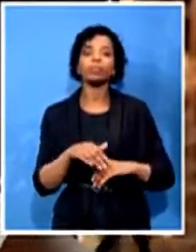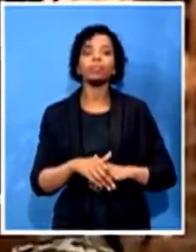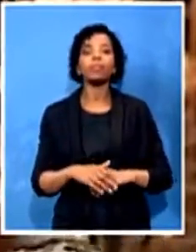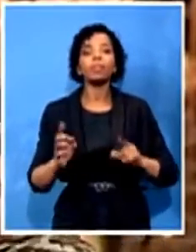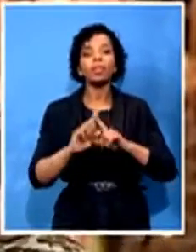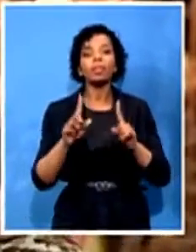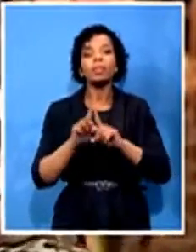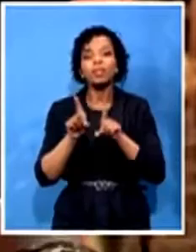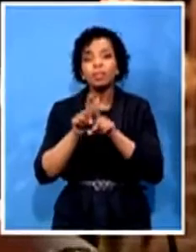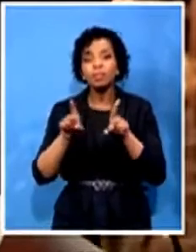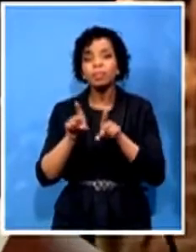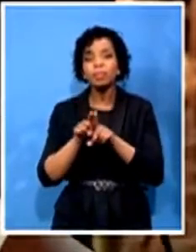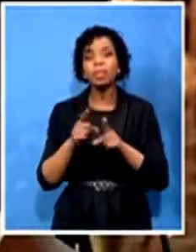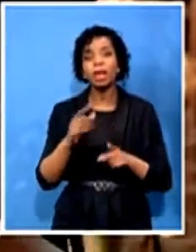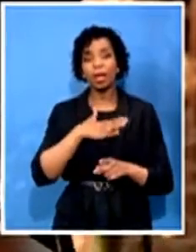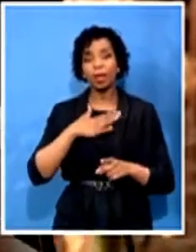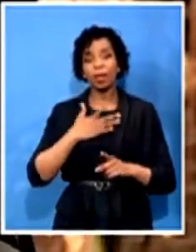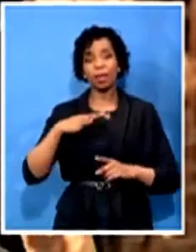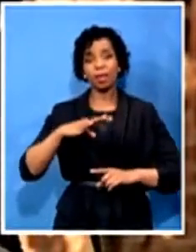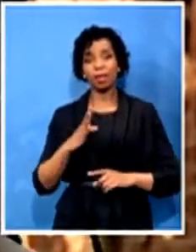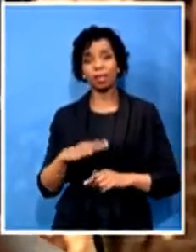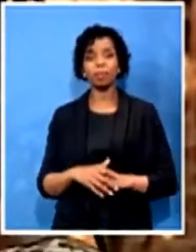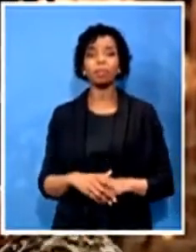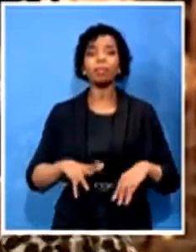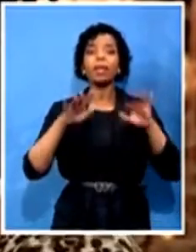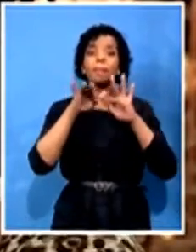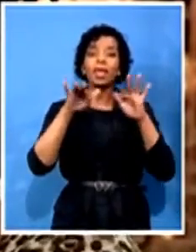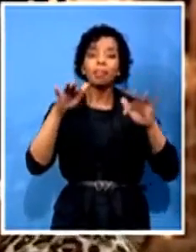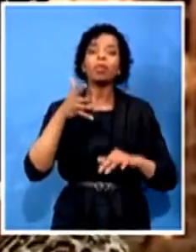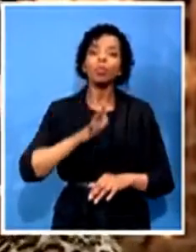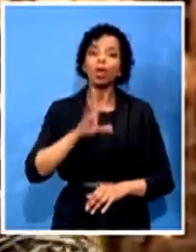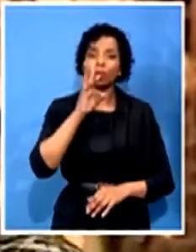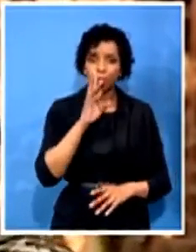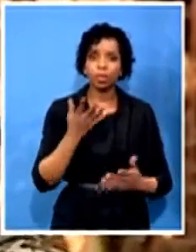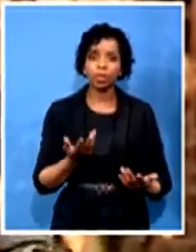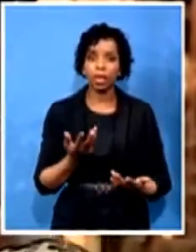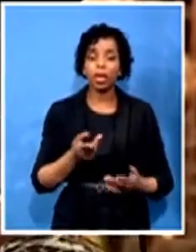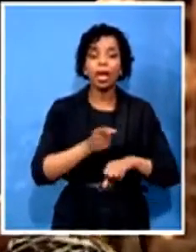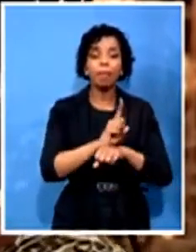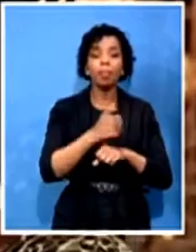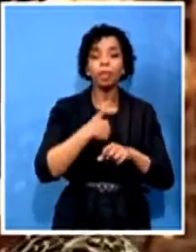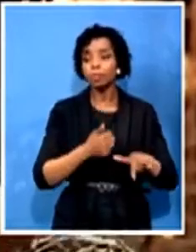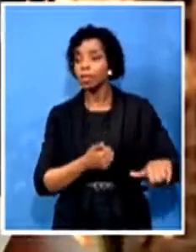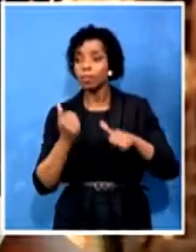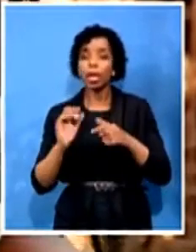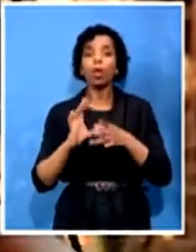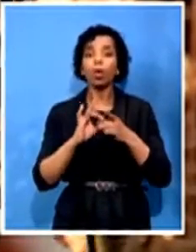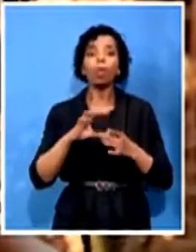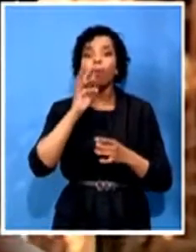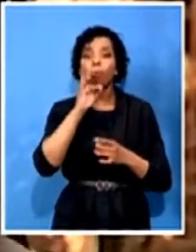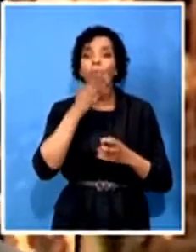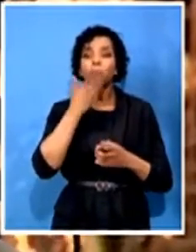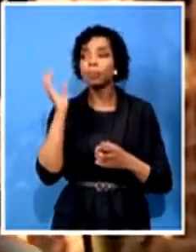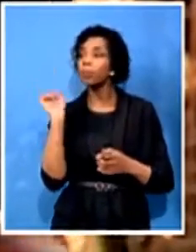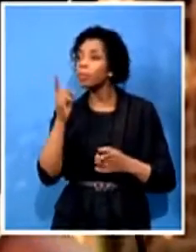home want water. The moment I go back home without water, all of them are going to be mad because they need it. So they're going to tell me to find a